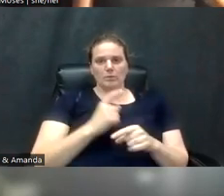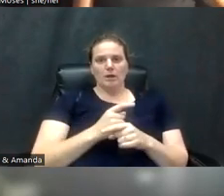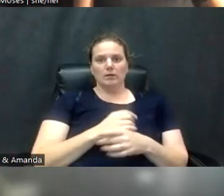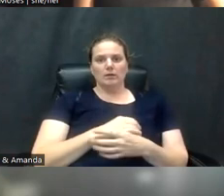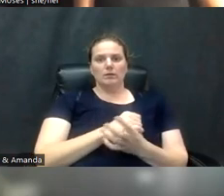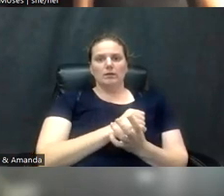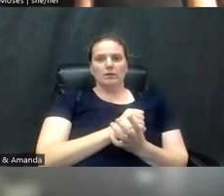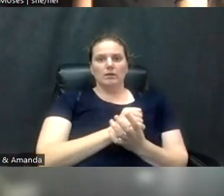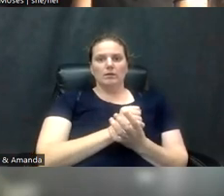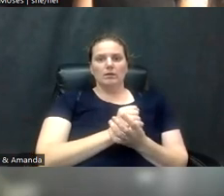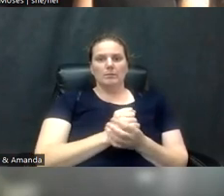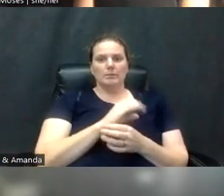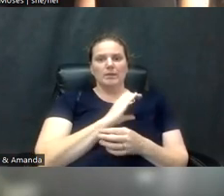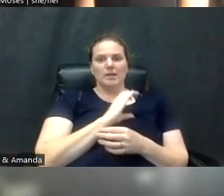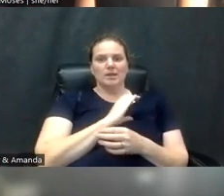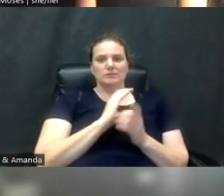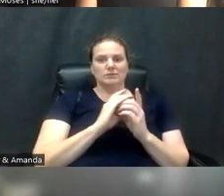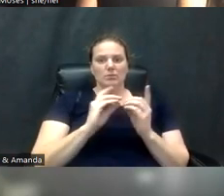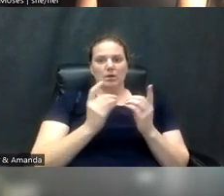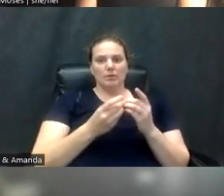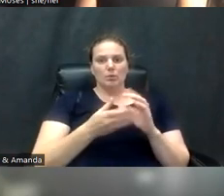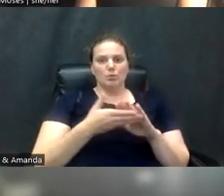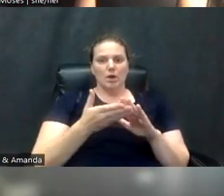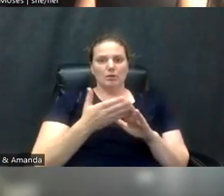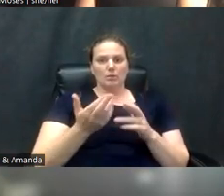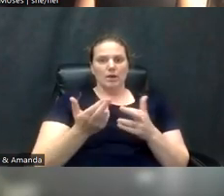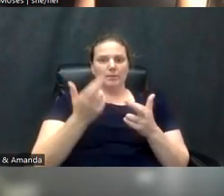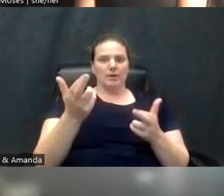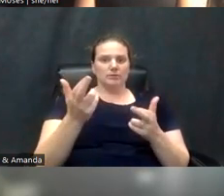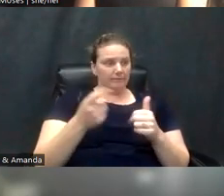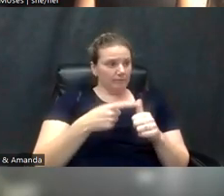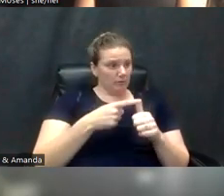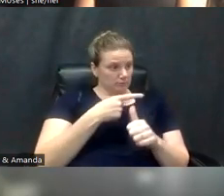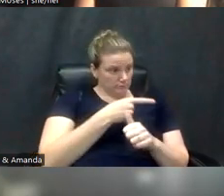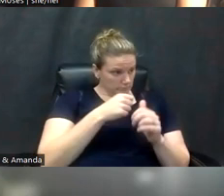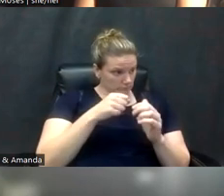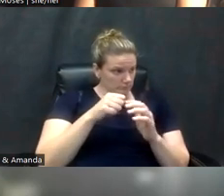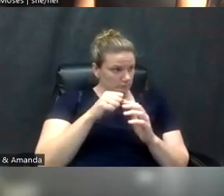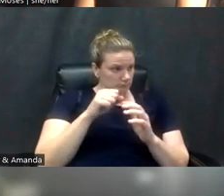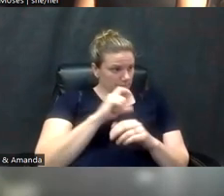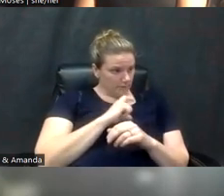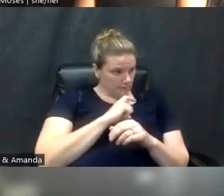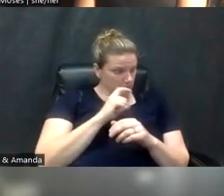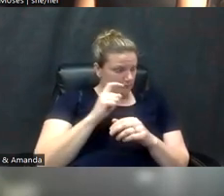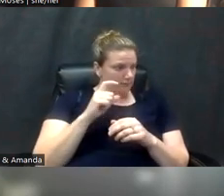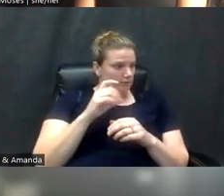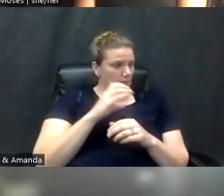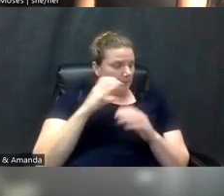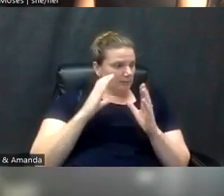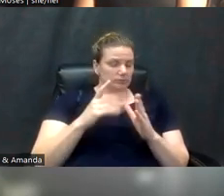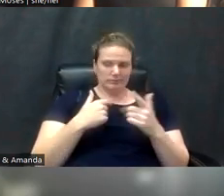department has to run the recommendations by the police commission, and they can say